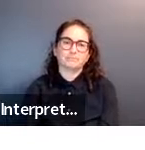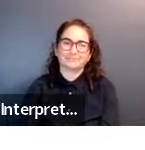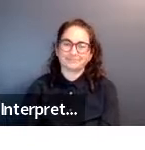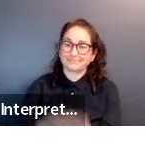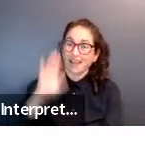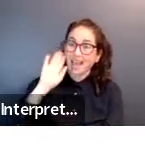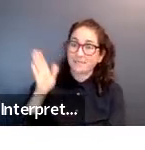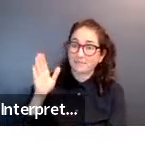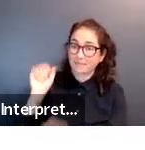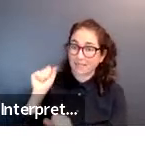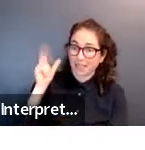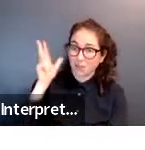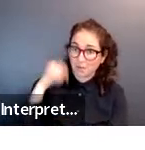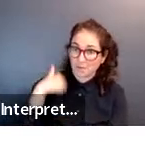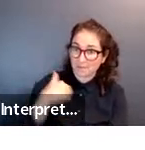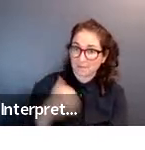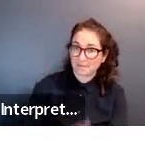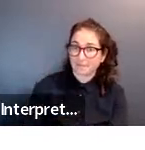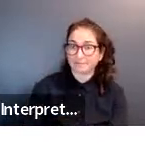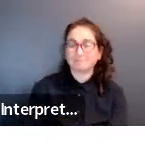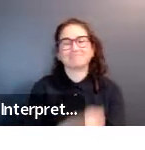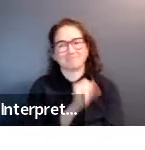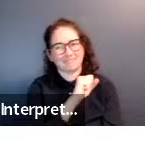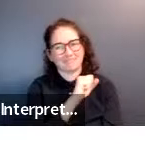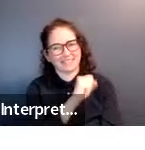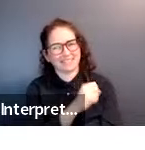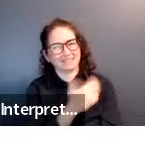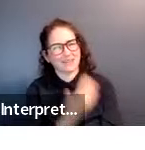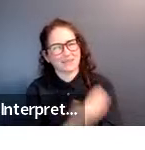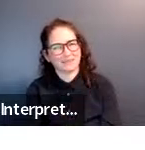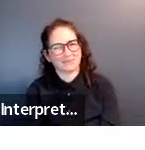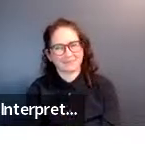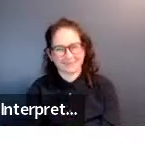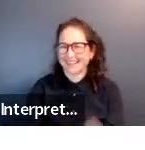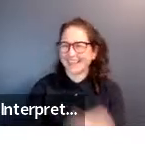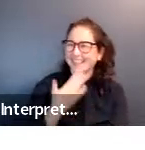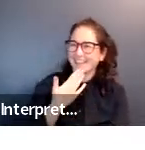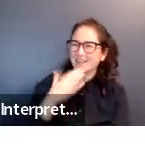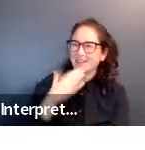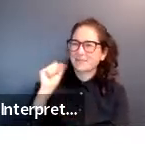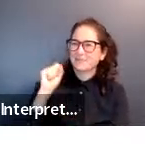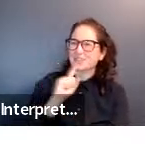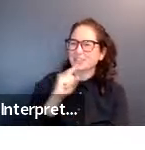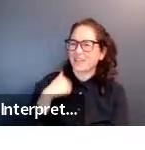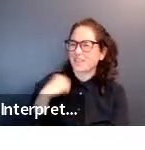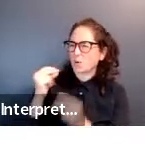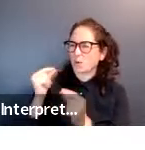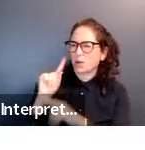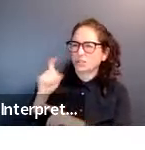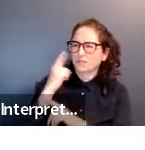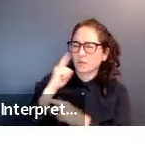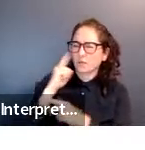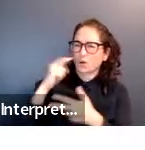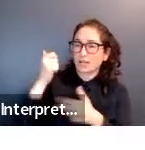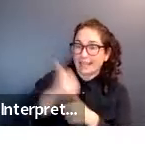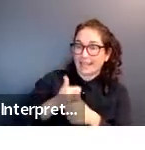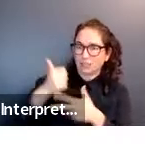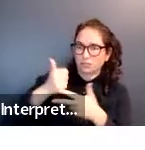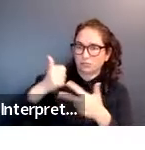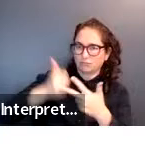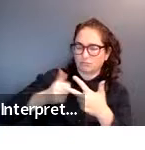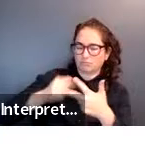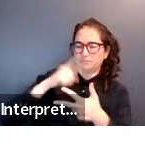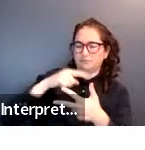Hi, can you hear me? Yes, thank you. Okay, thank you. So I actually have a question for each one of the